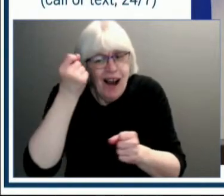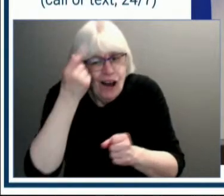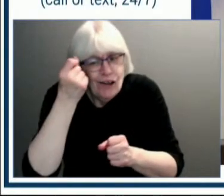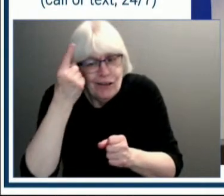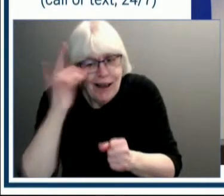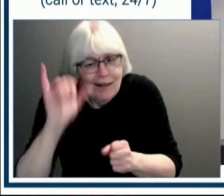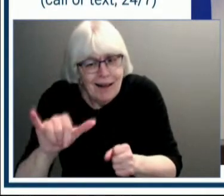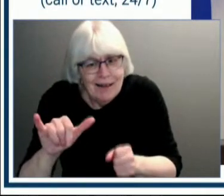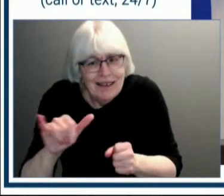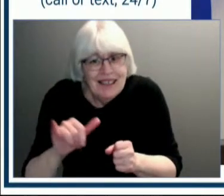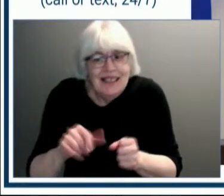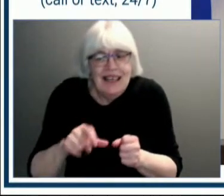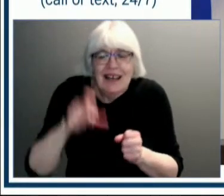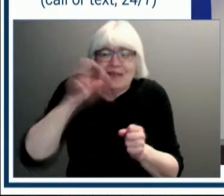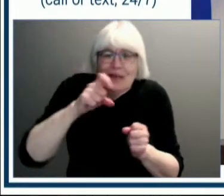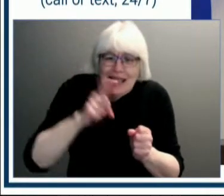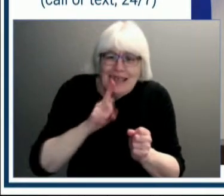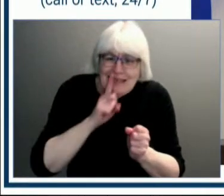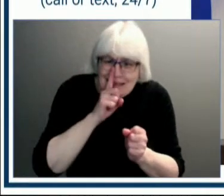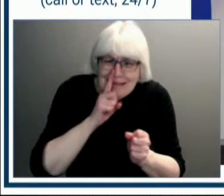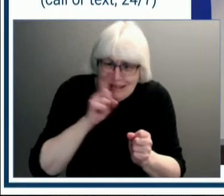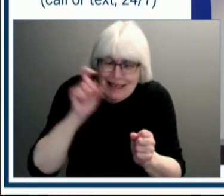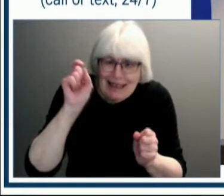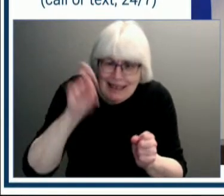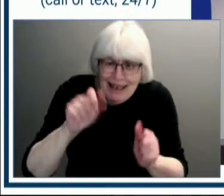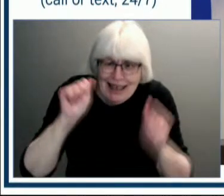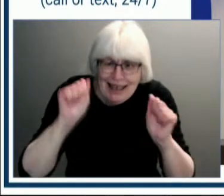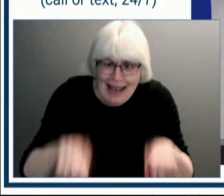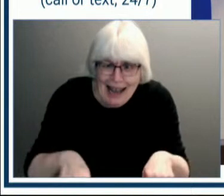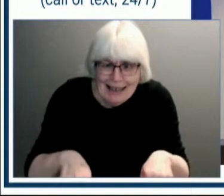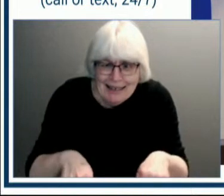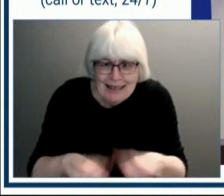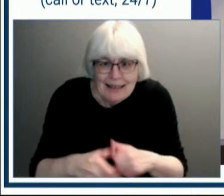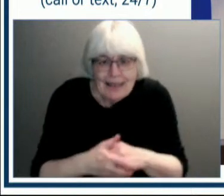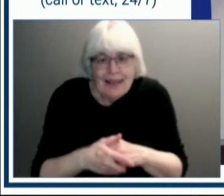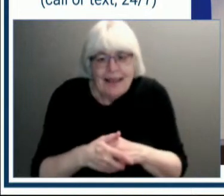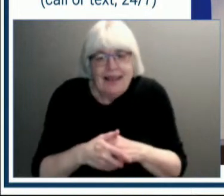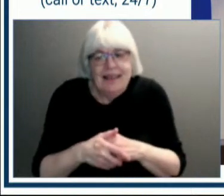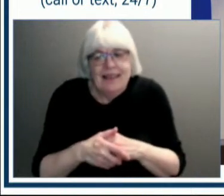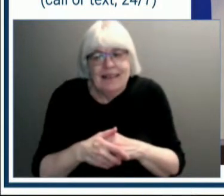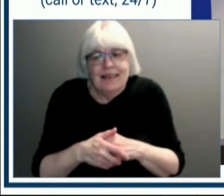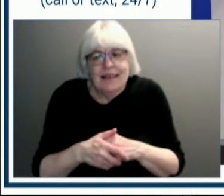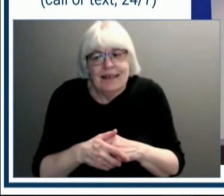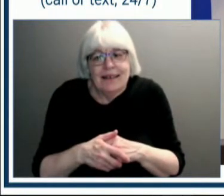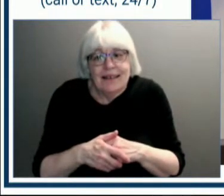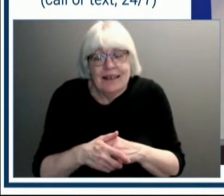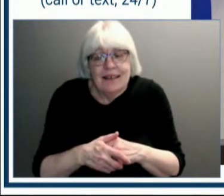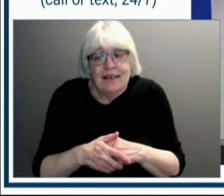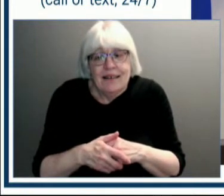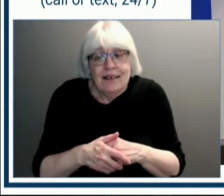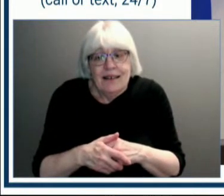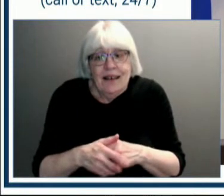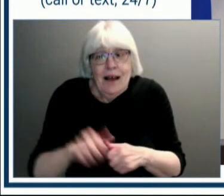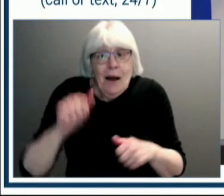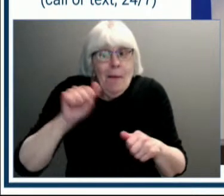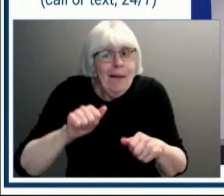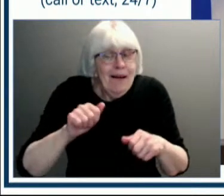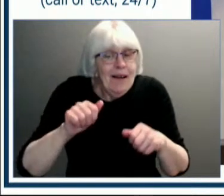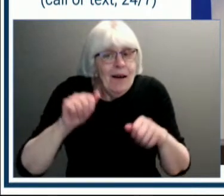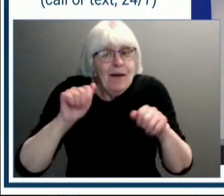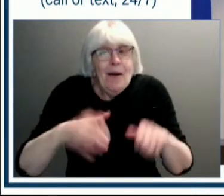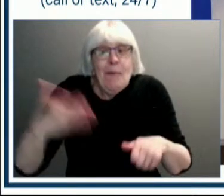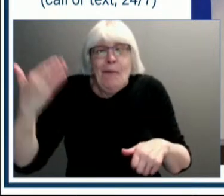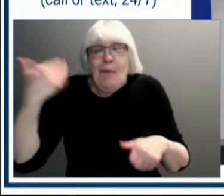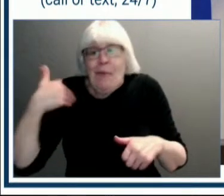be able to get it. We talked before about the widespread testing, the asymptomatic testing. It was really